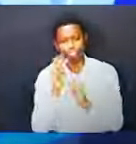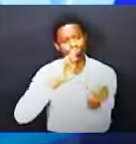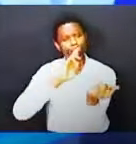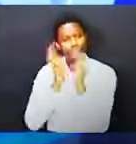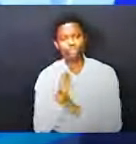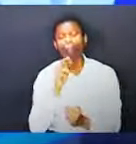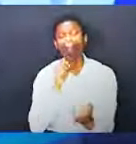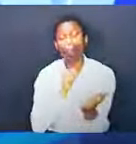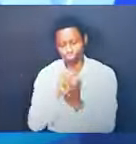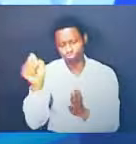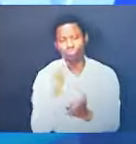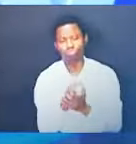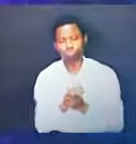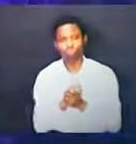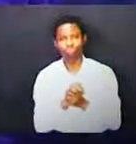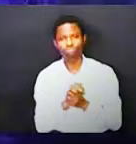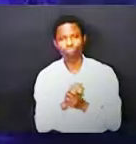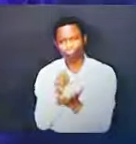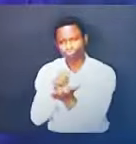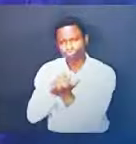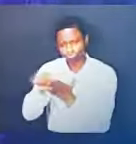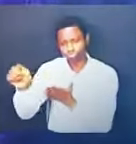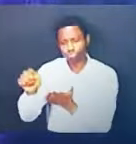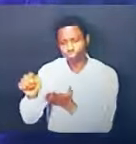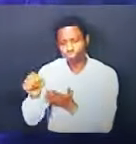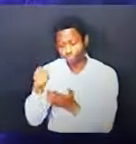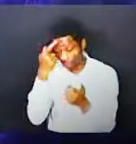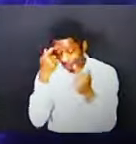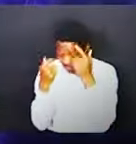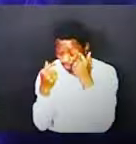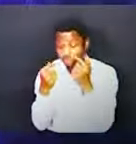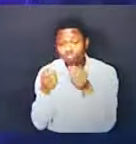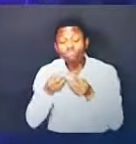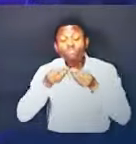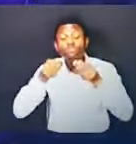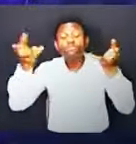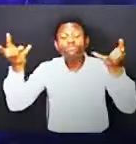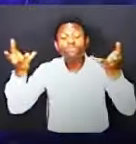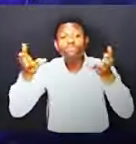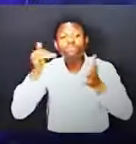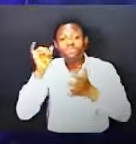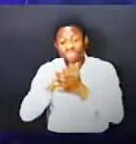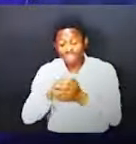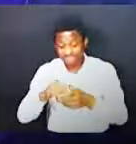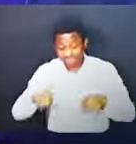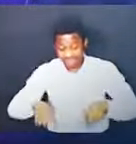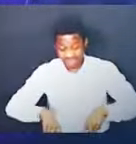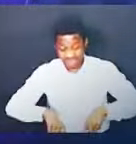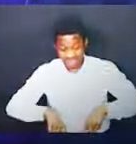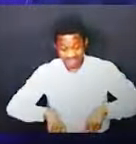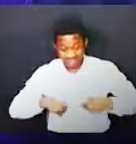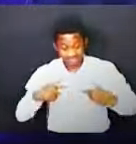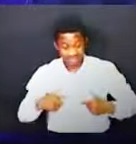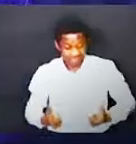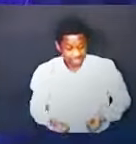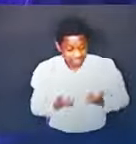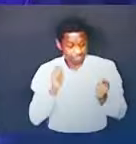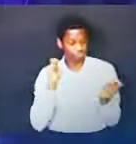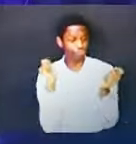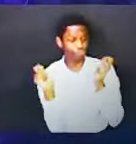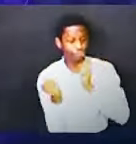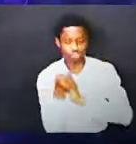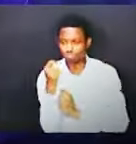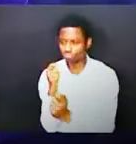He declared the reality of the life-changing encounter with the living